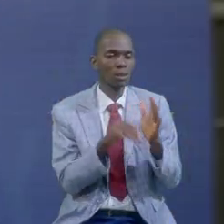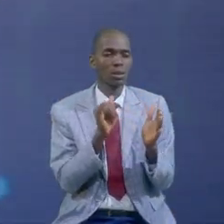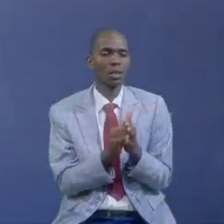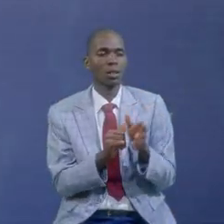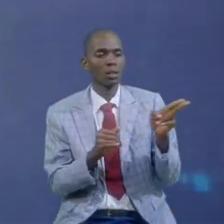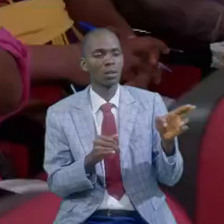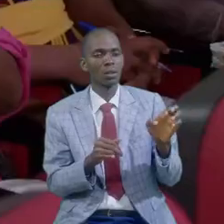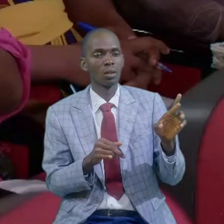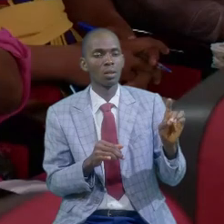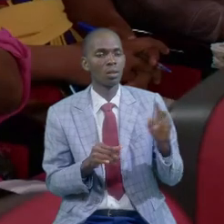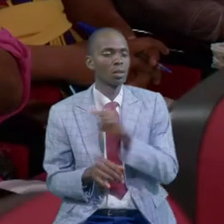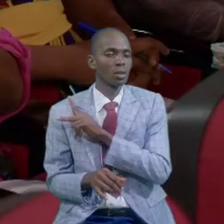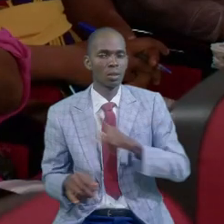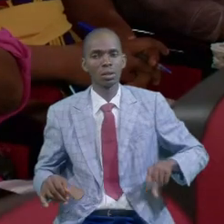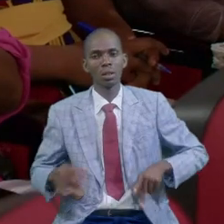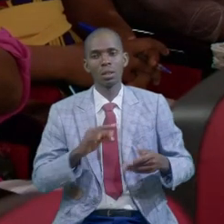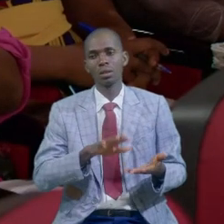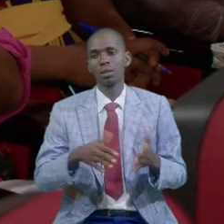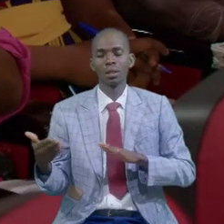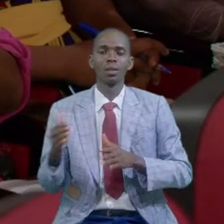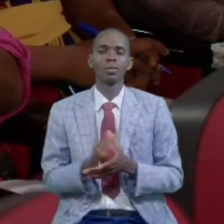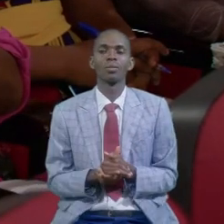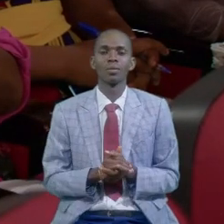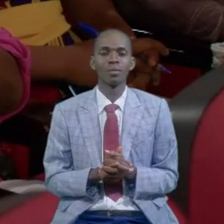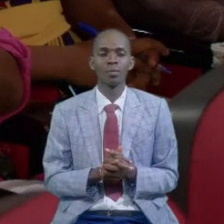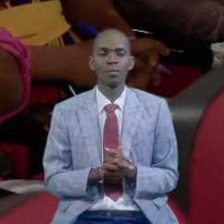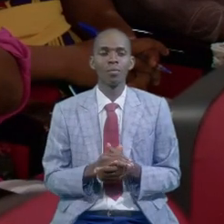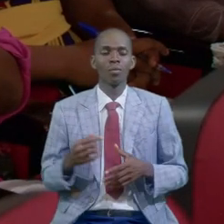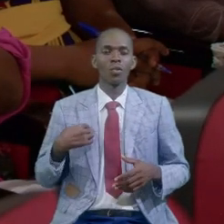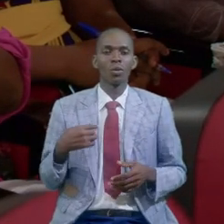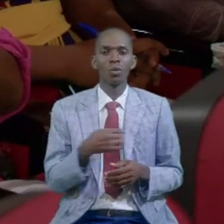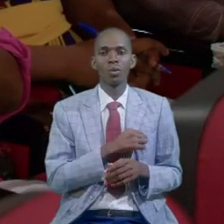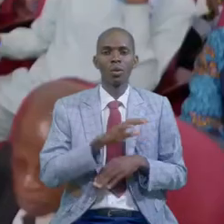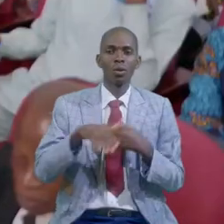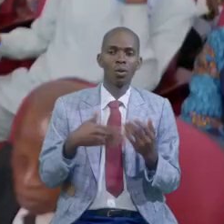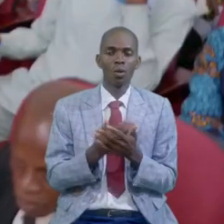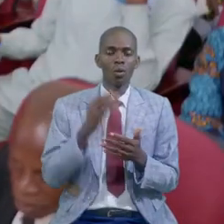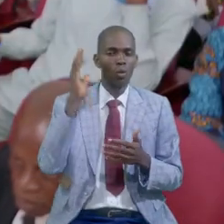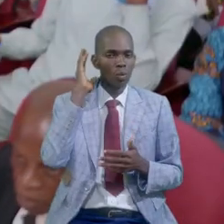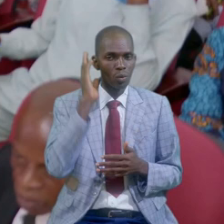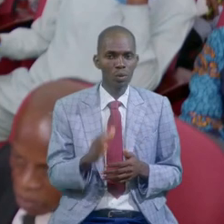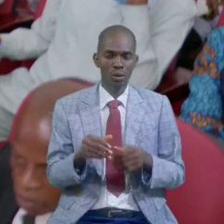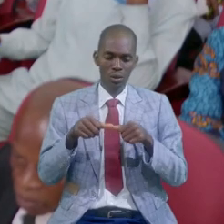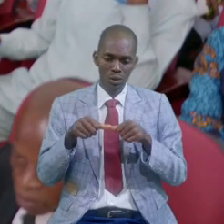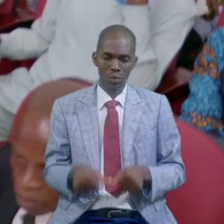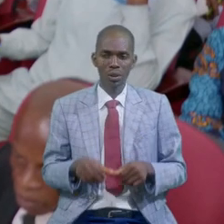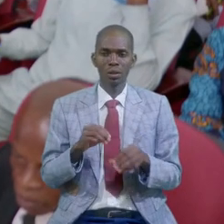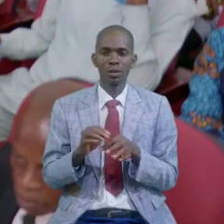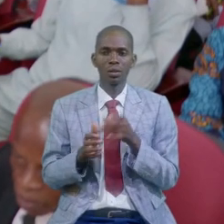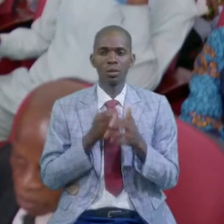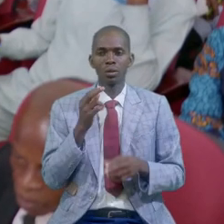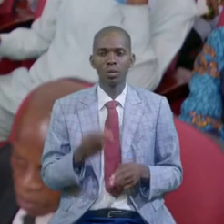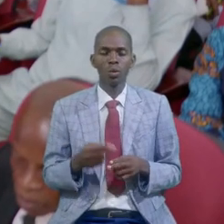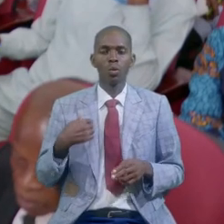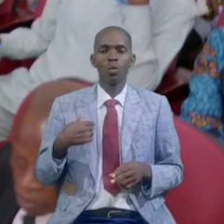all will go. Amen. We all will remain. We have a work